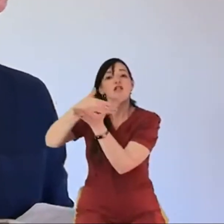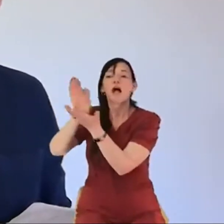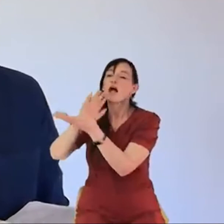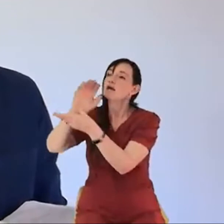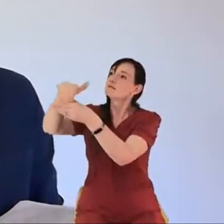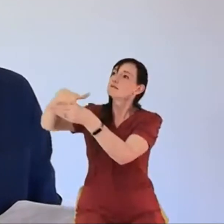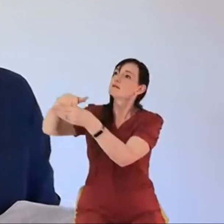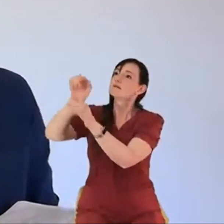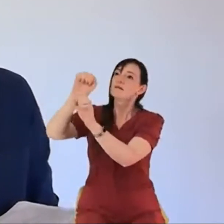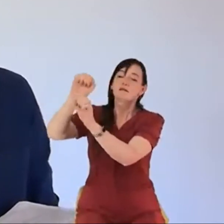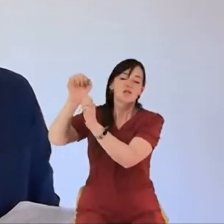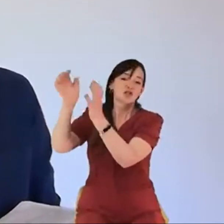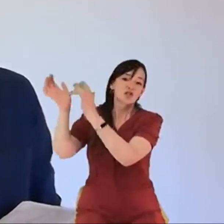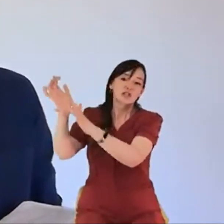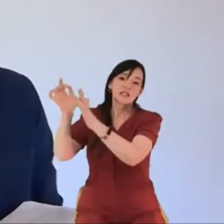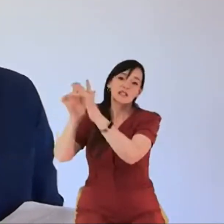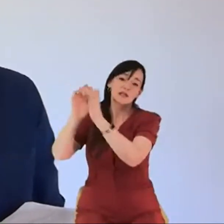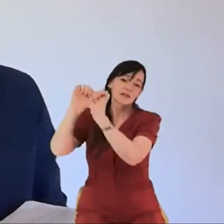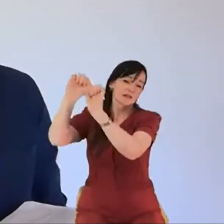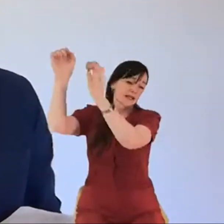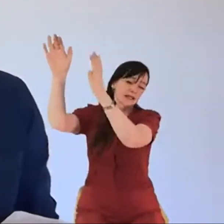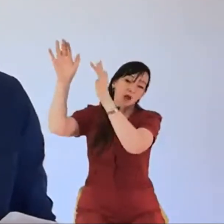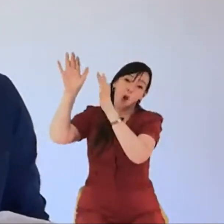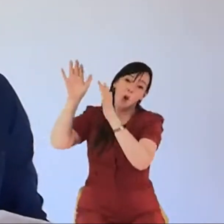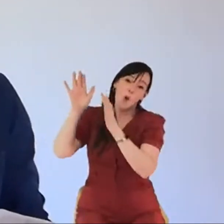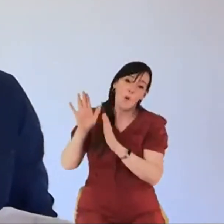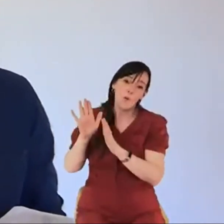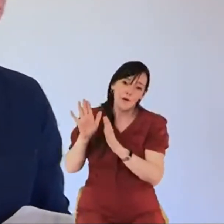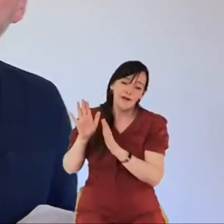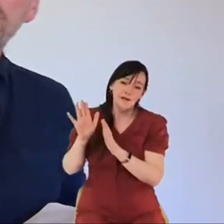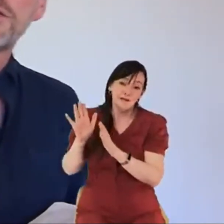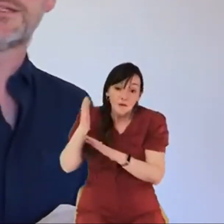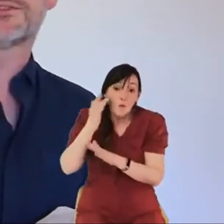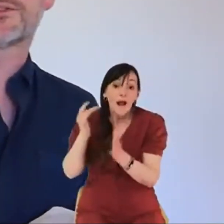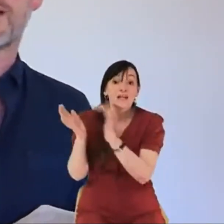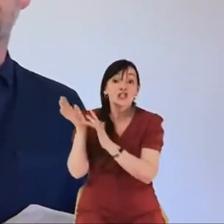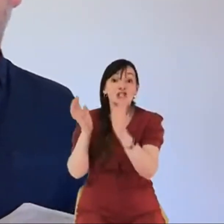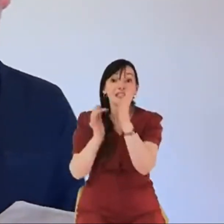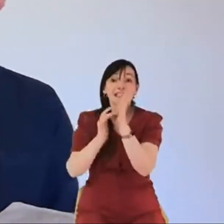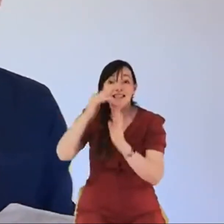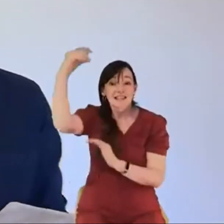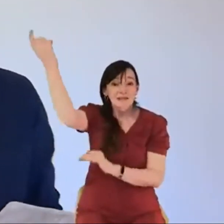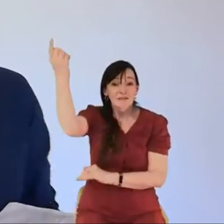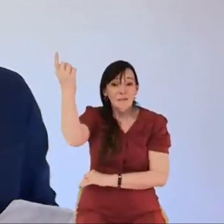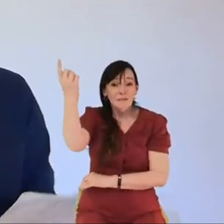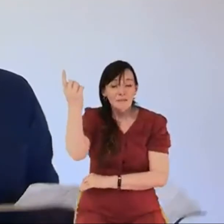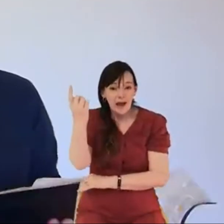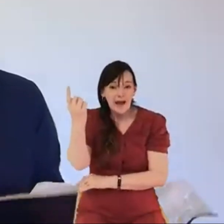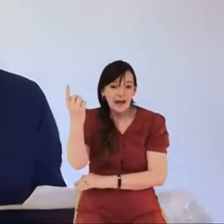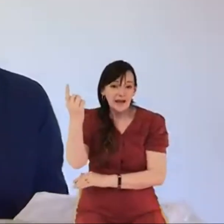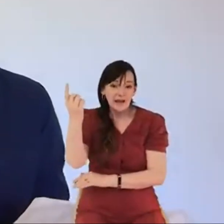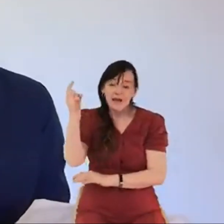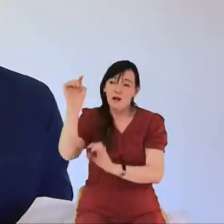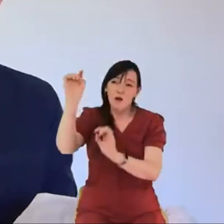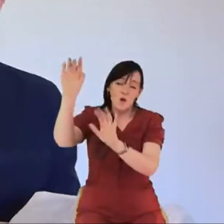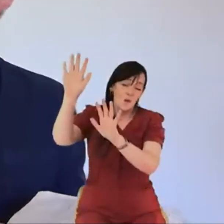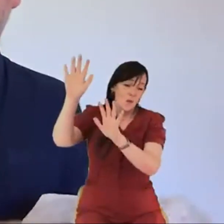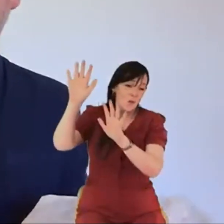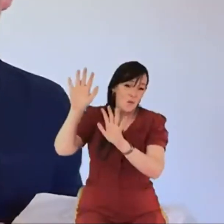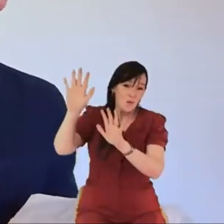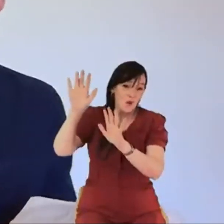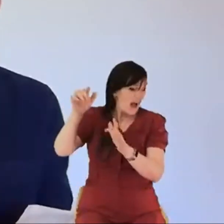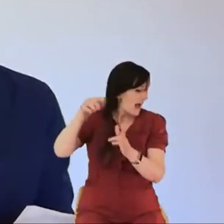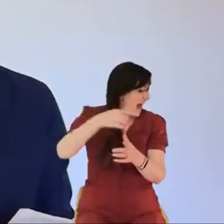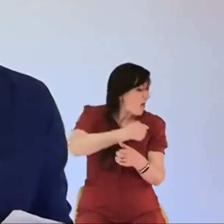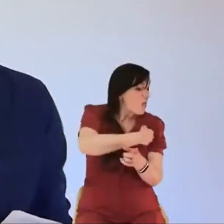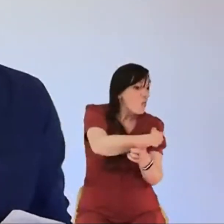our lord jesus christ he's got hold of you so that when jesus comes again in glory and the